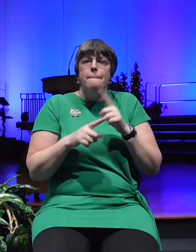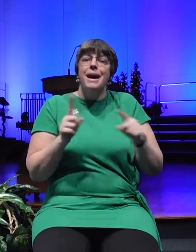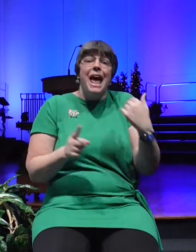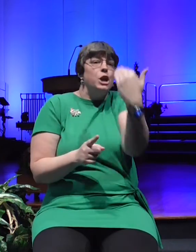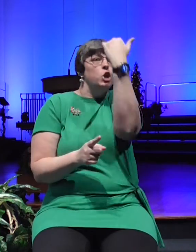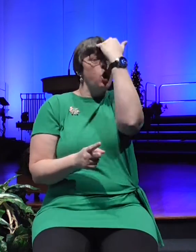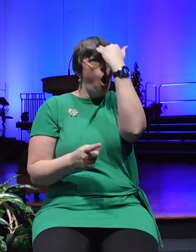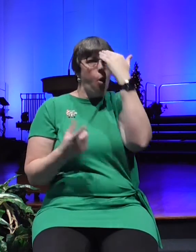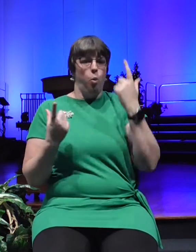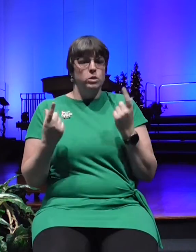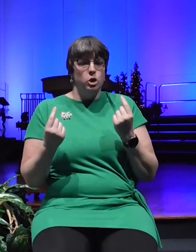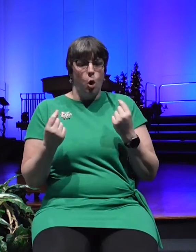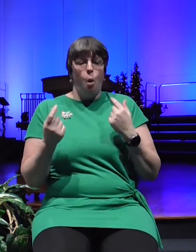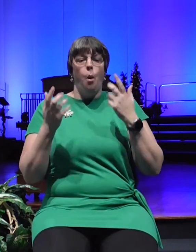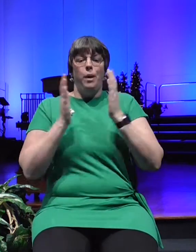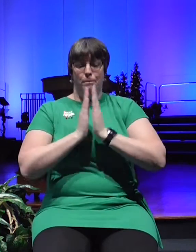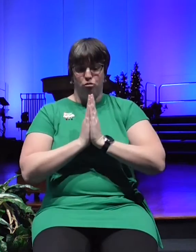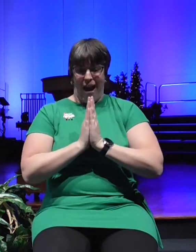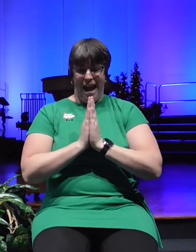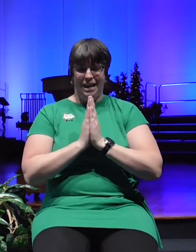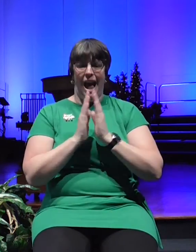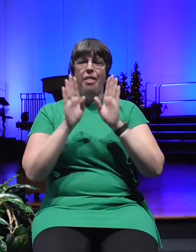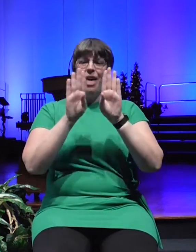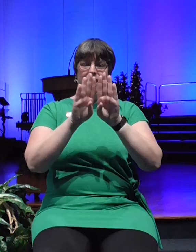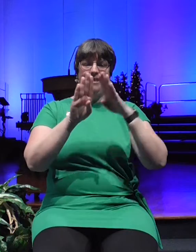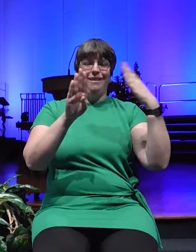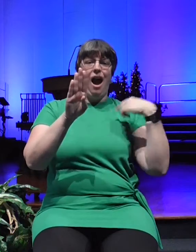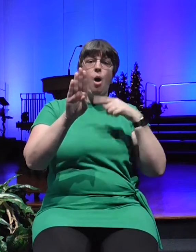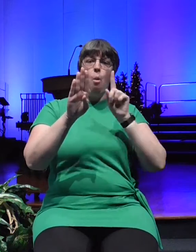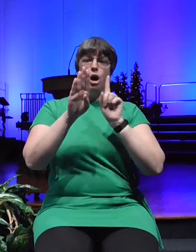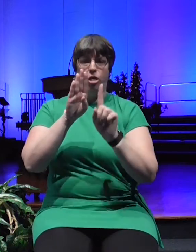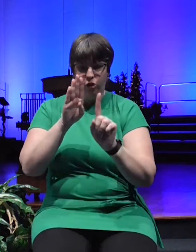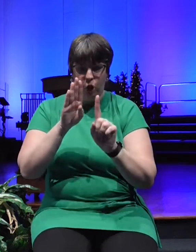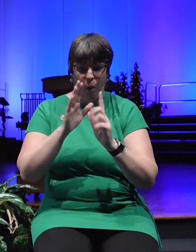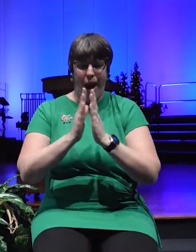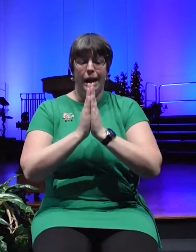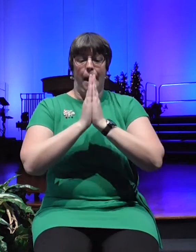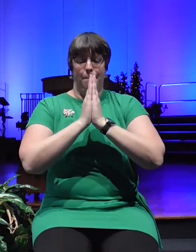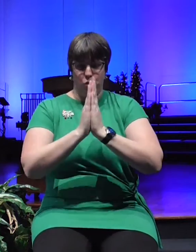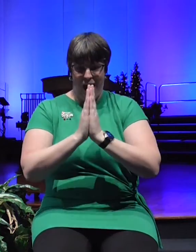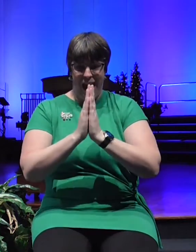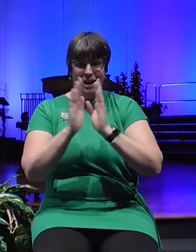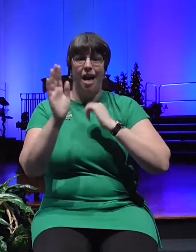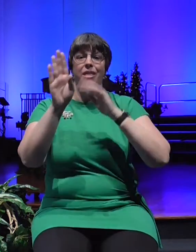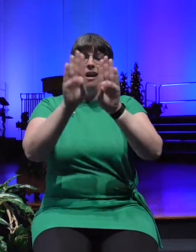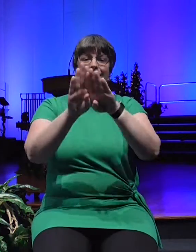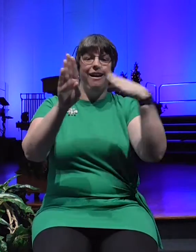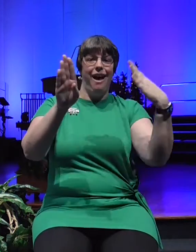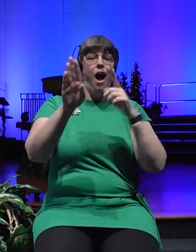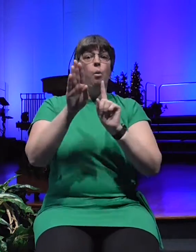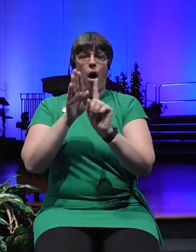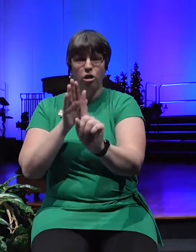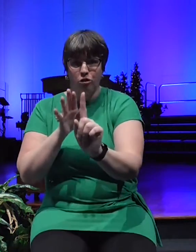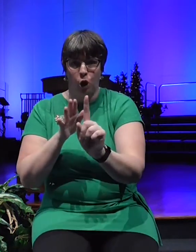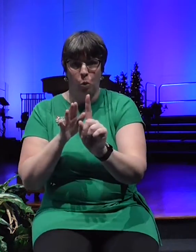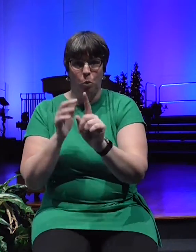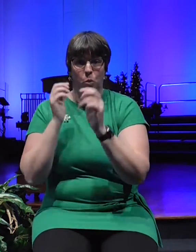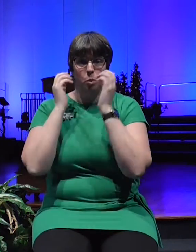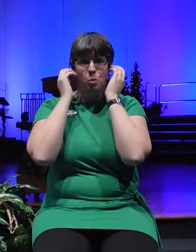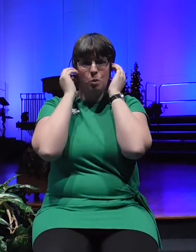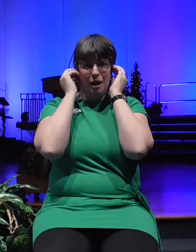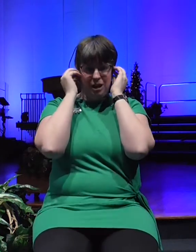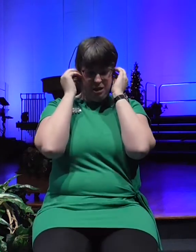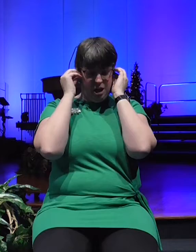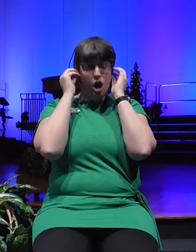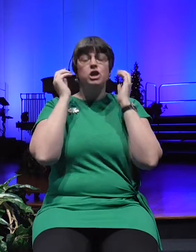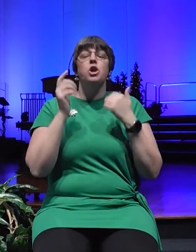we prayed and we walked through the doors. And we prayed and we walked through the doors. And I'm calling all of us today in